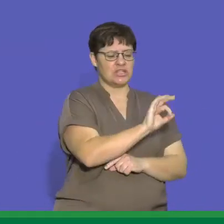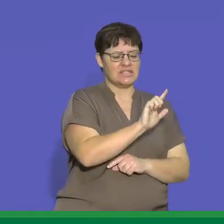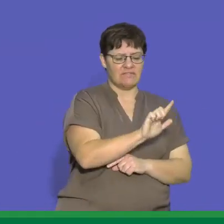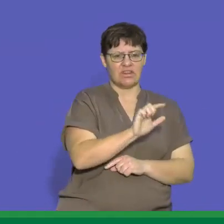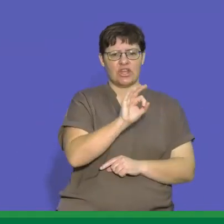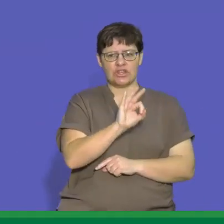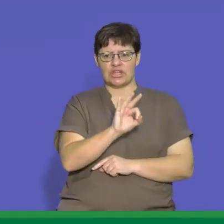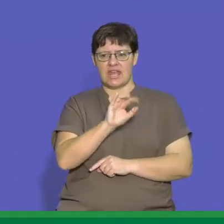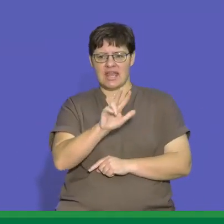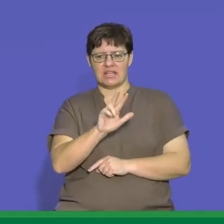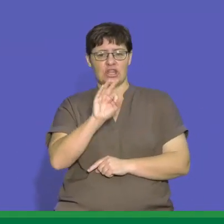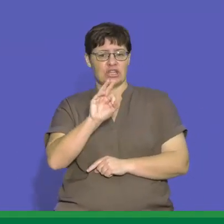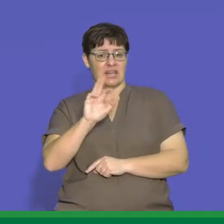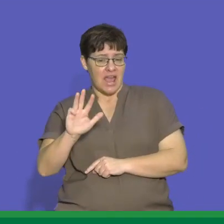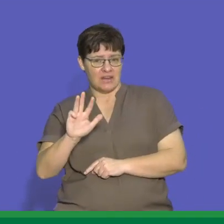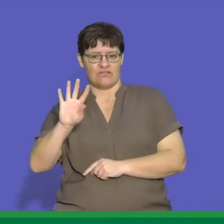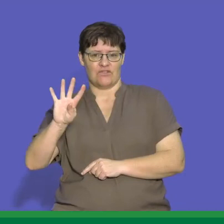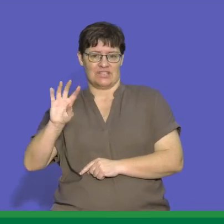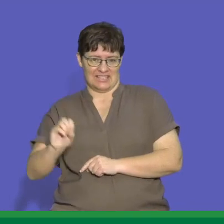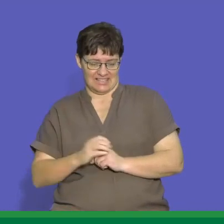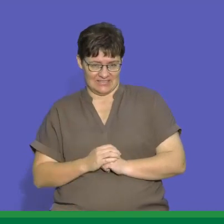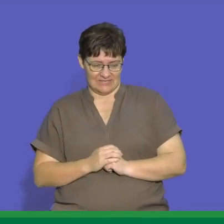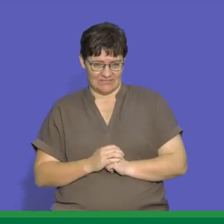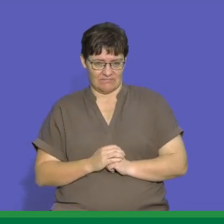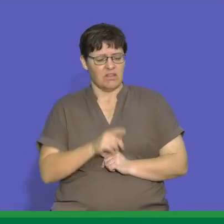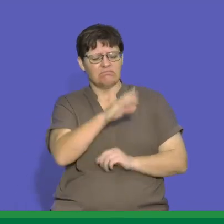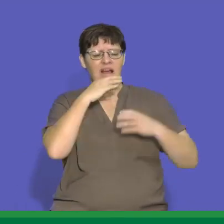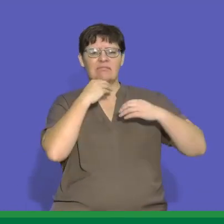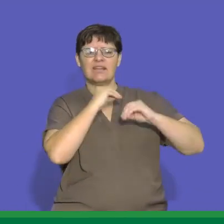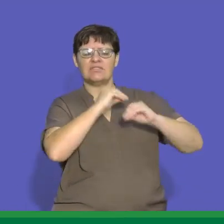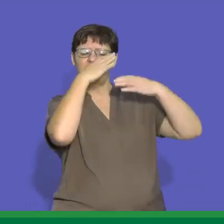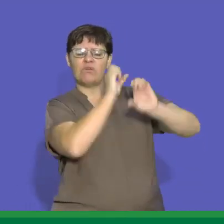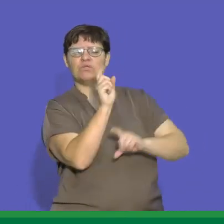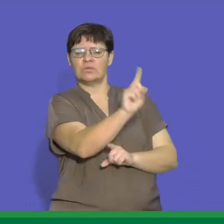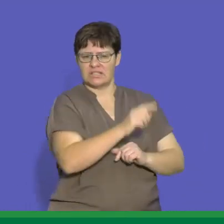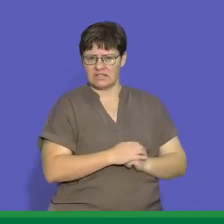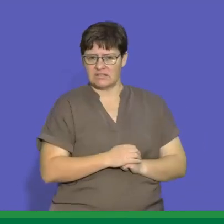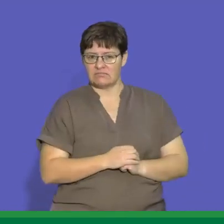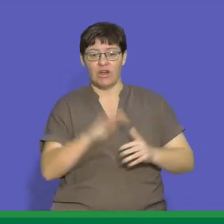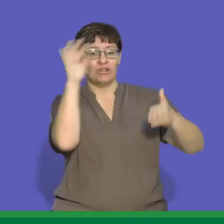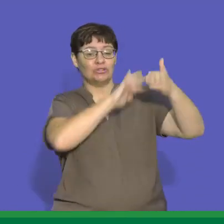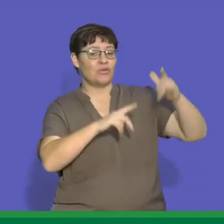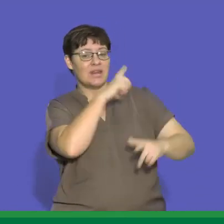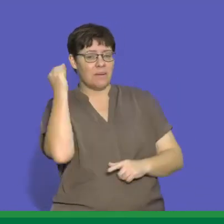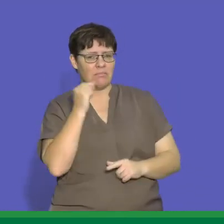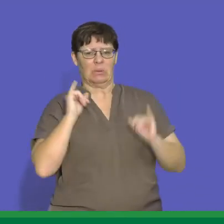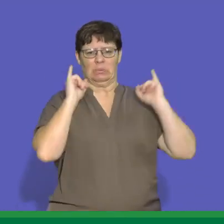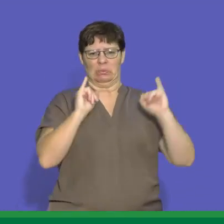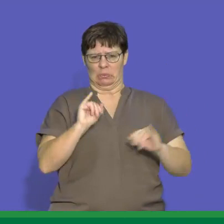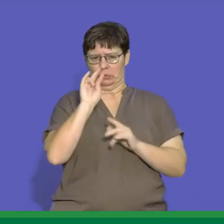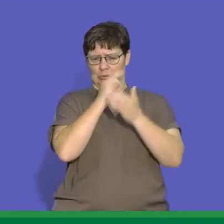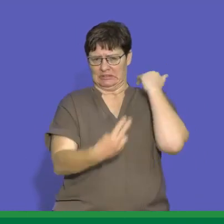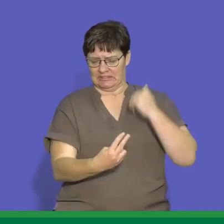37, 38, 39 and 40. In this lesson, the topics of focus are the story called The